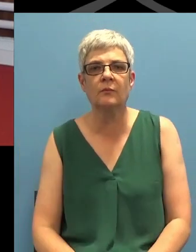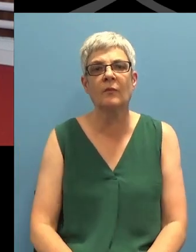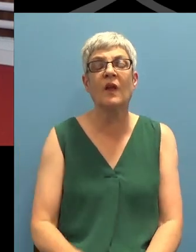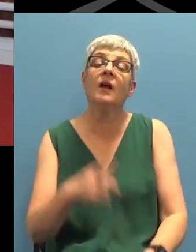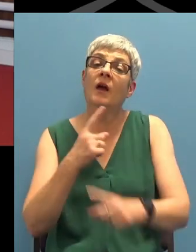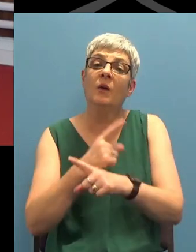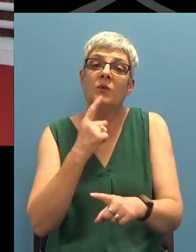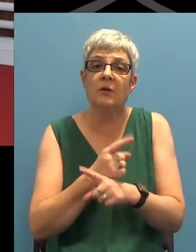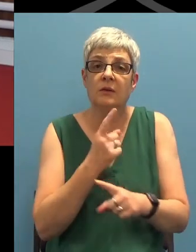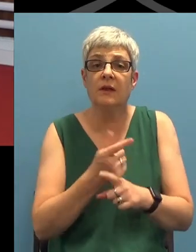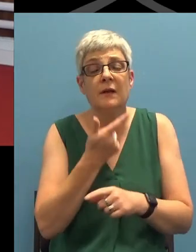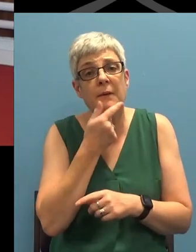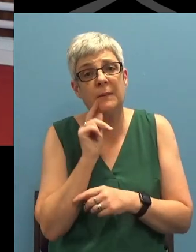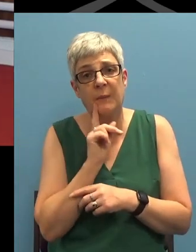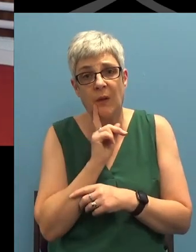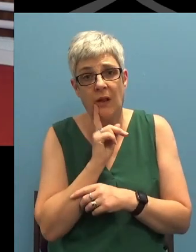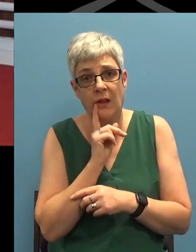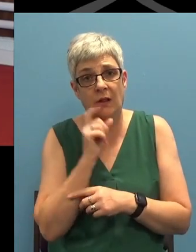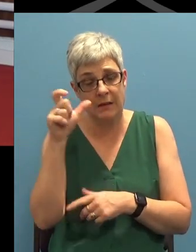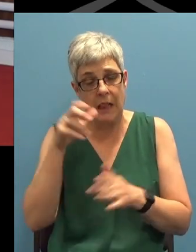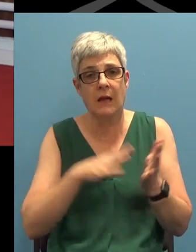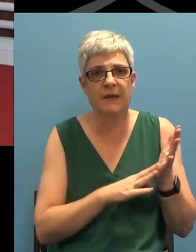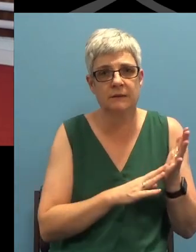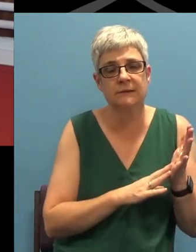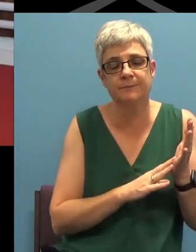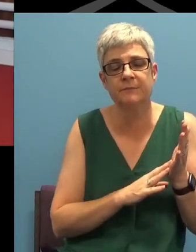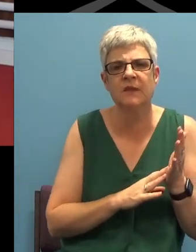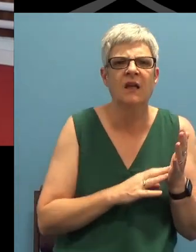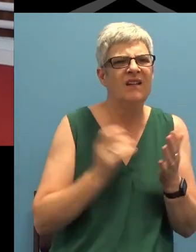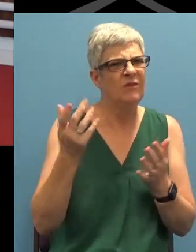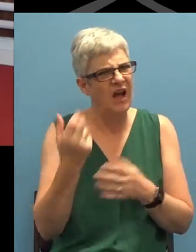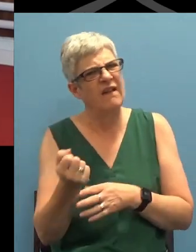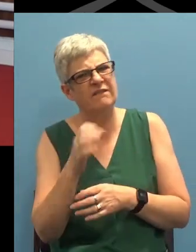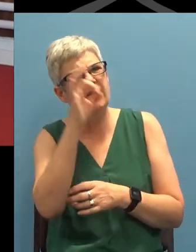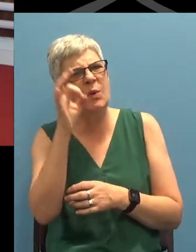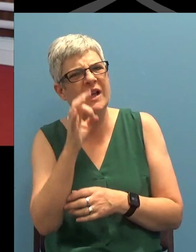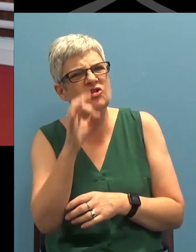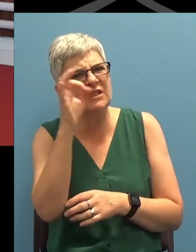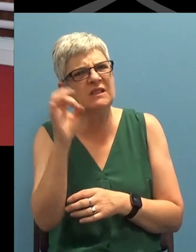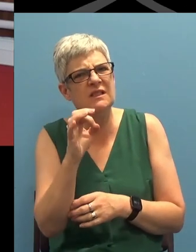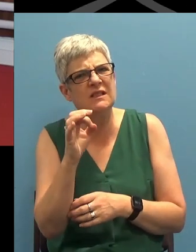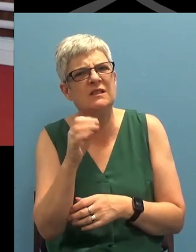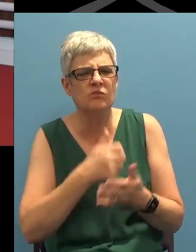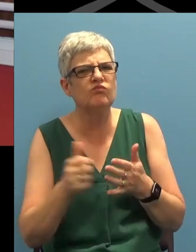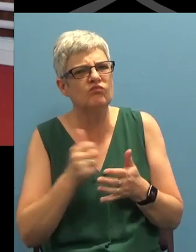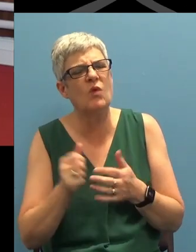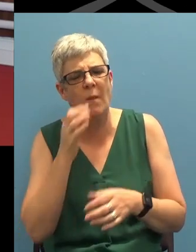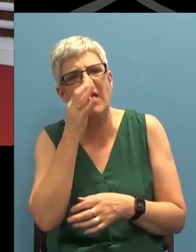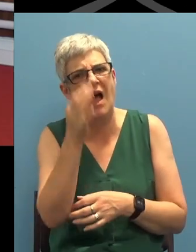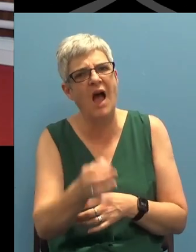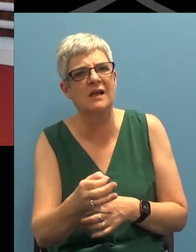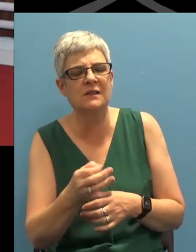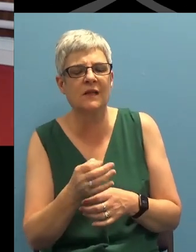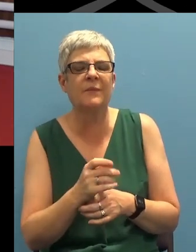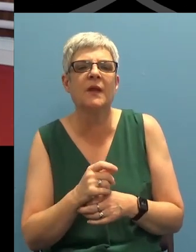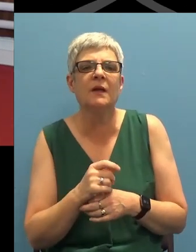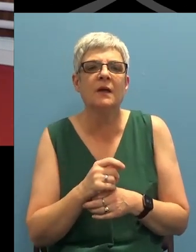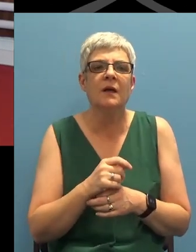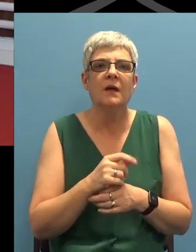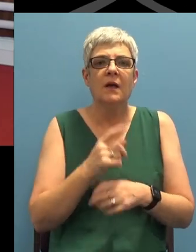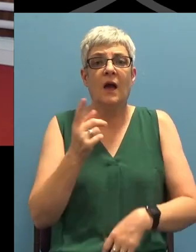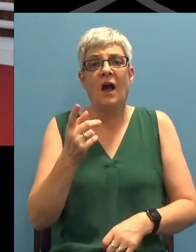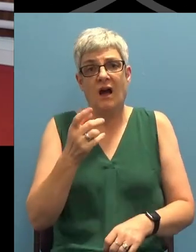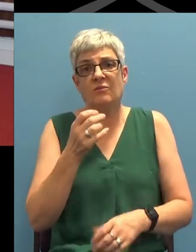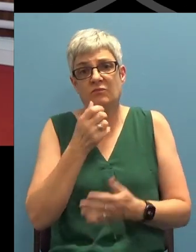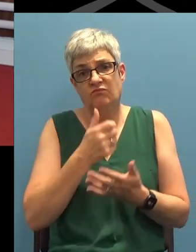I'm speaking to folks of Claremont. There's a couple of questions that are more commonly asked. One of them is about how's our